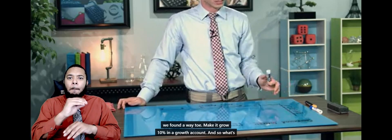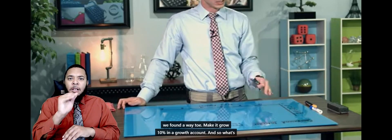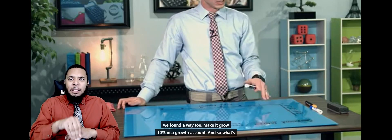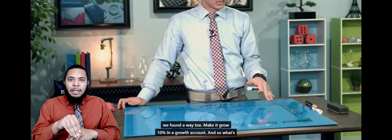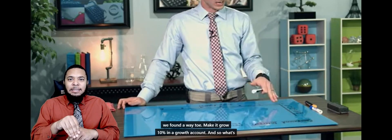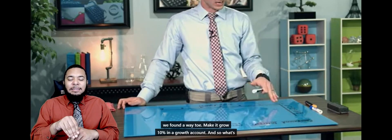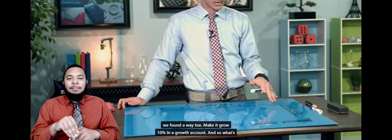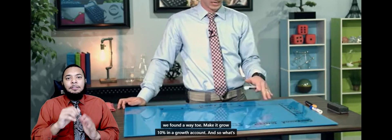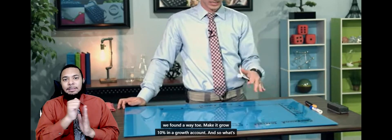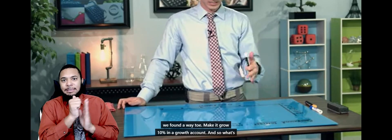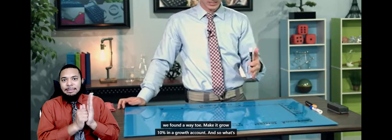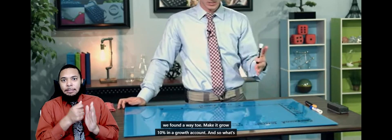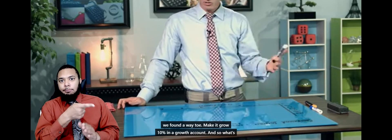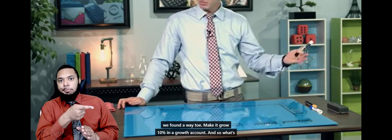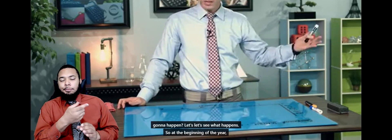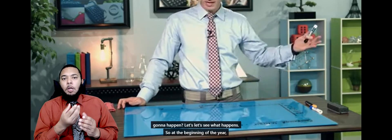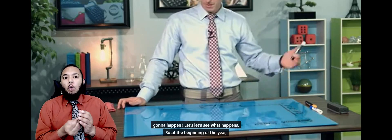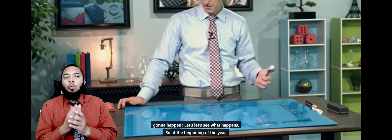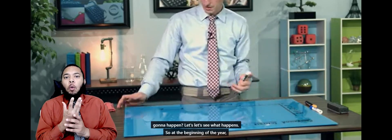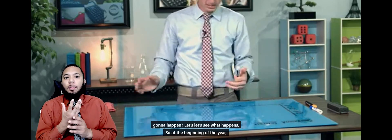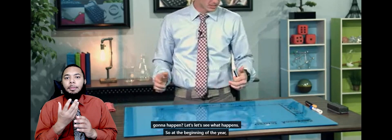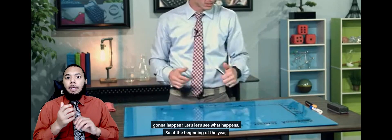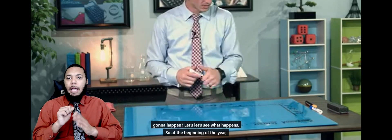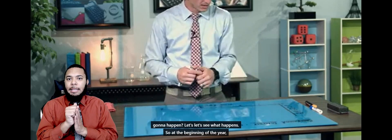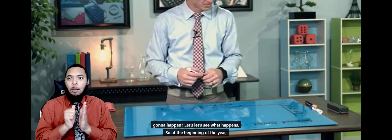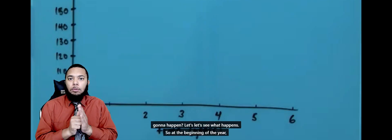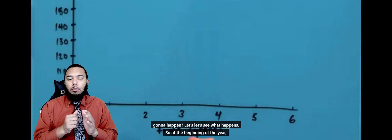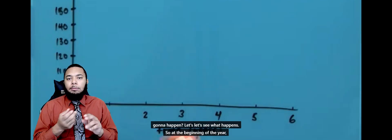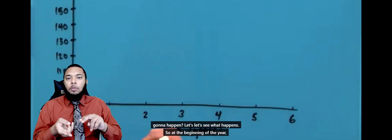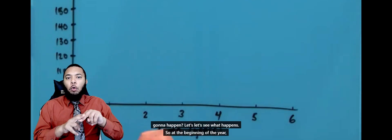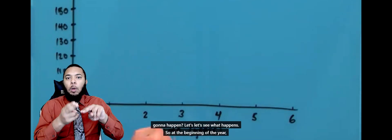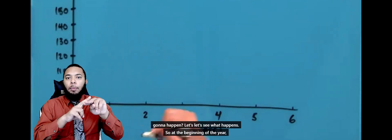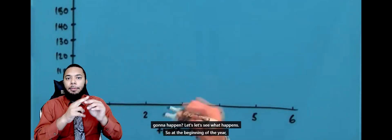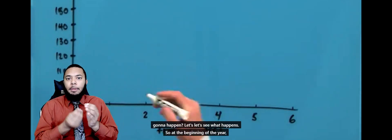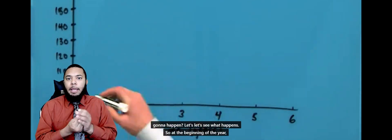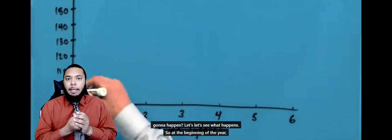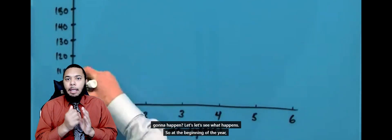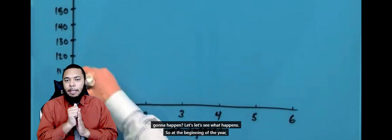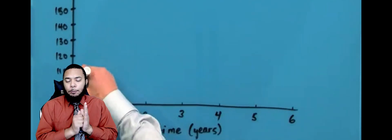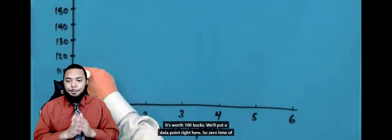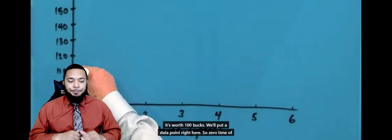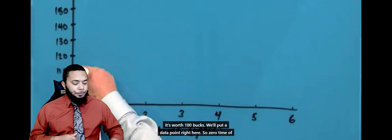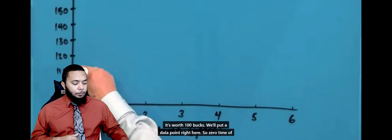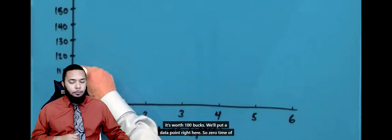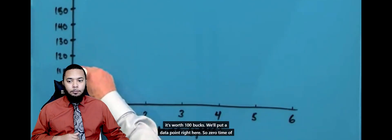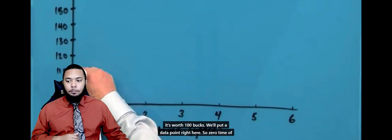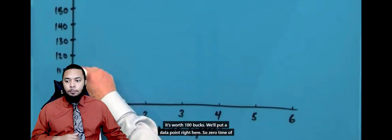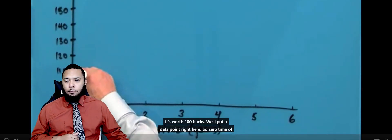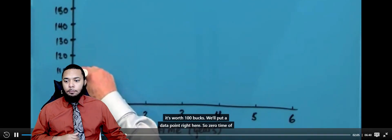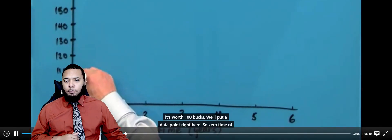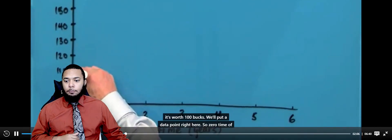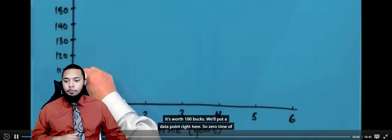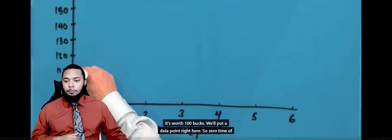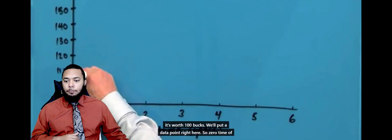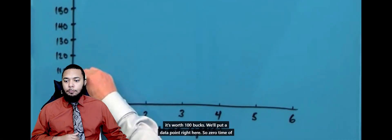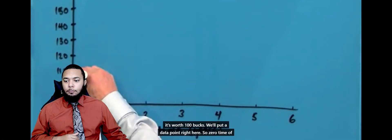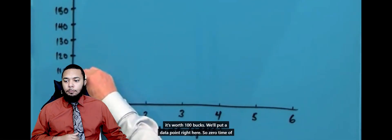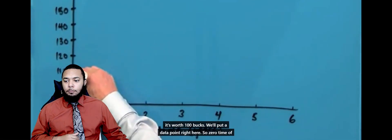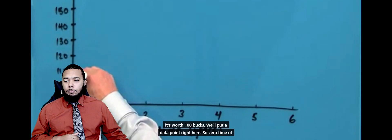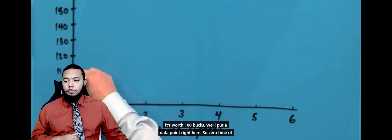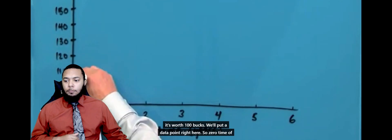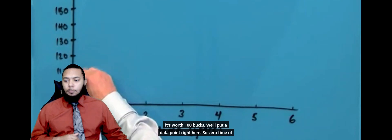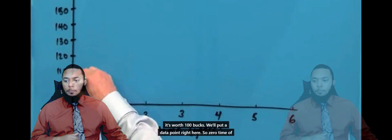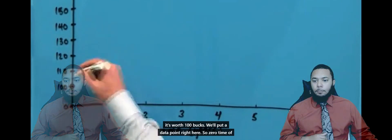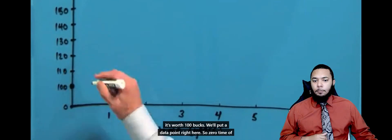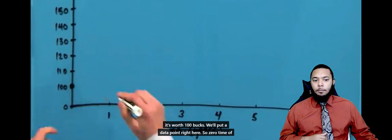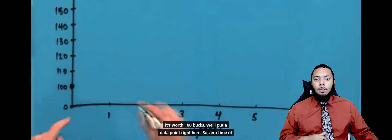account. And so what's going to happen? Let's see what happens. So at the beginning of the year, it's worth $100. So we'll put a